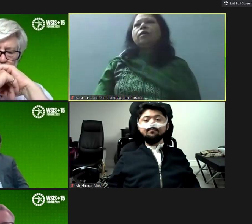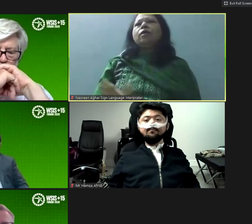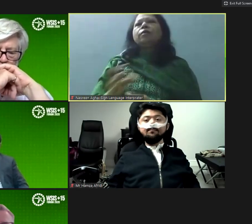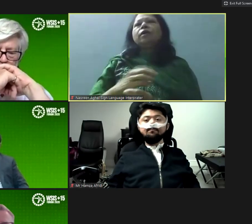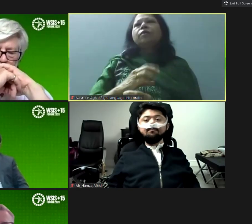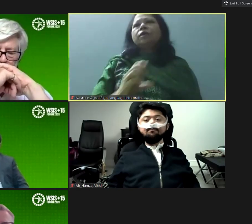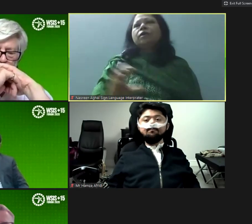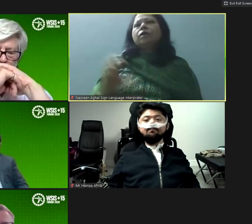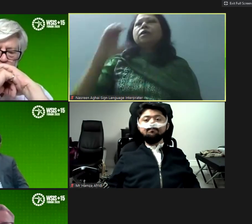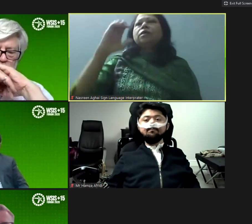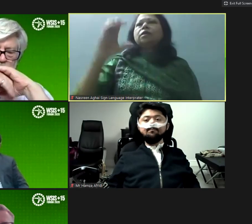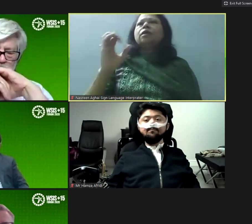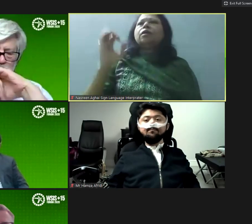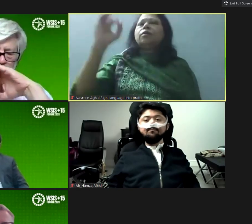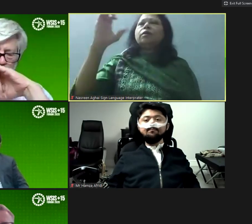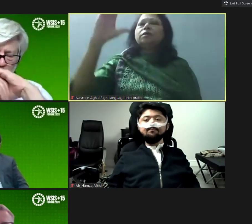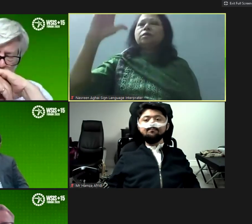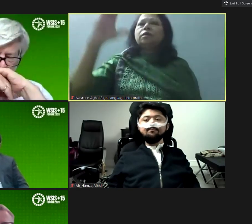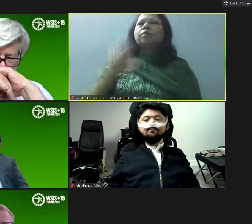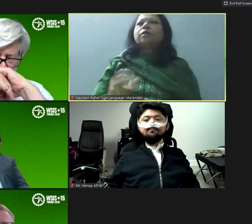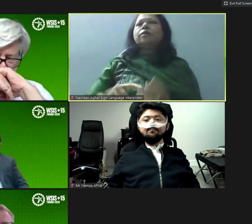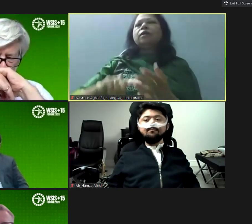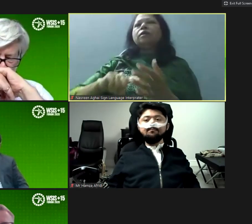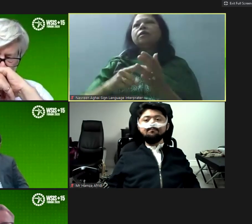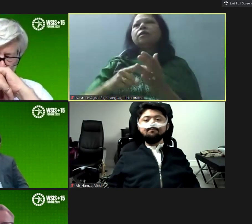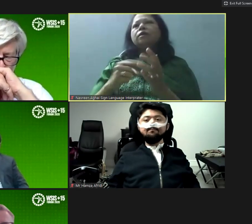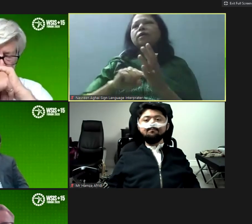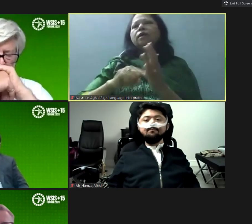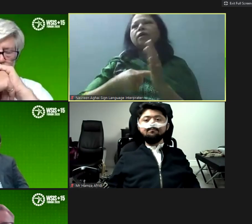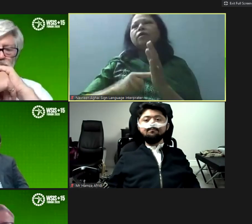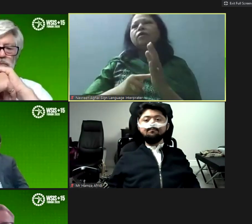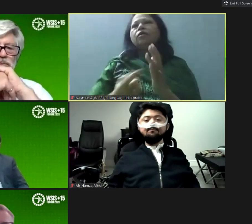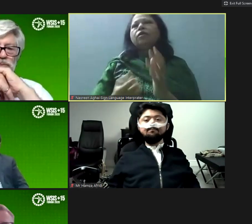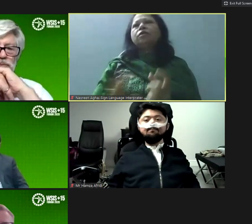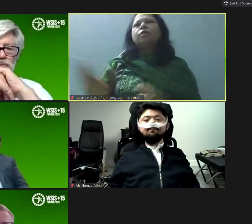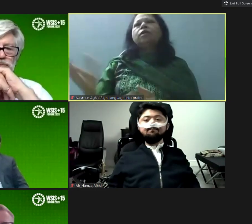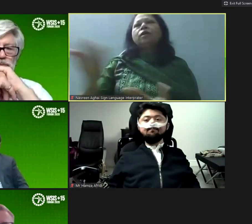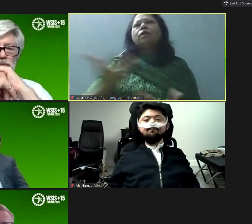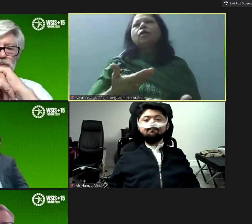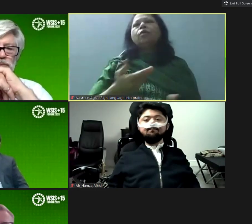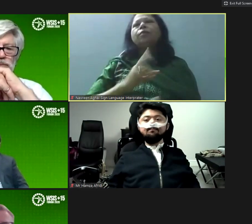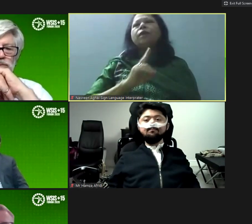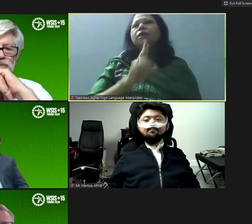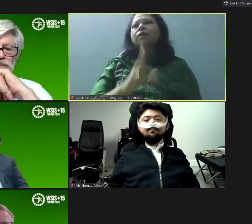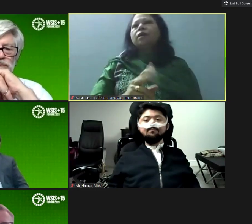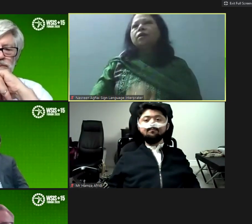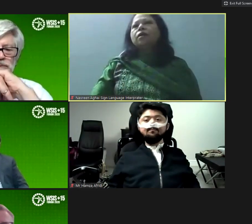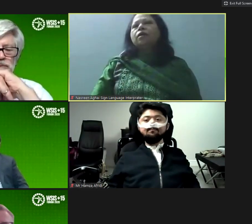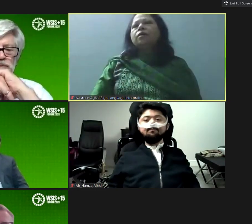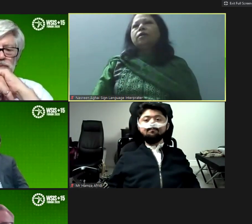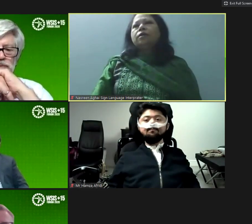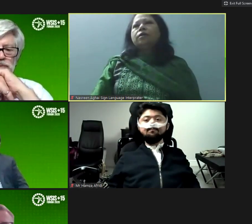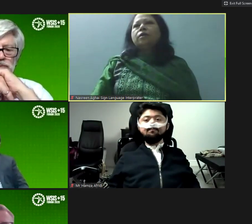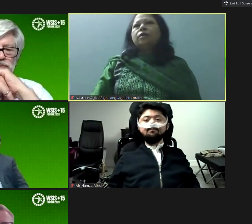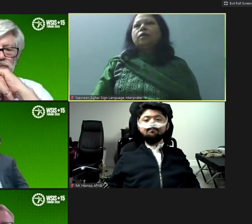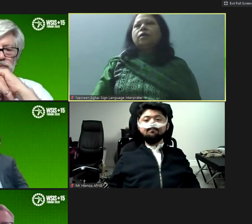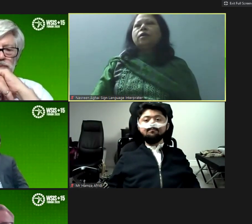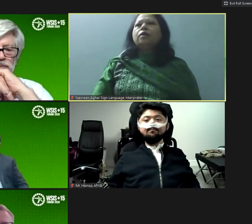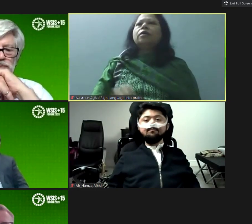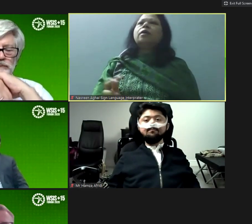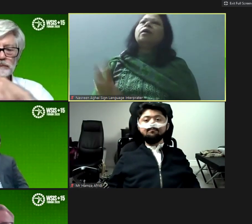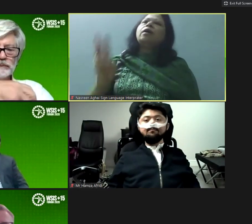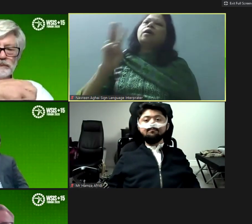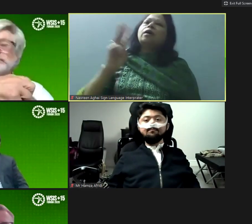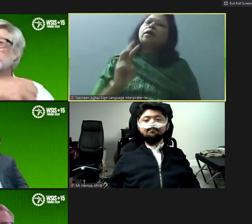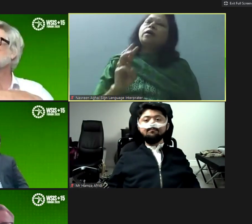of OptiKey. So it's an assistive technology platform, and Julius will tell us more about it. Then we have Mr. Hamza Afridi